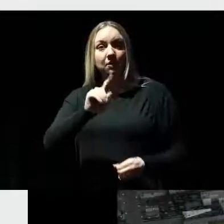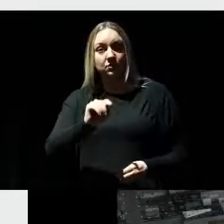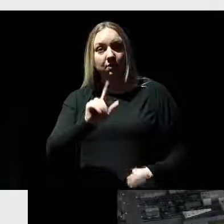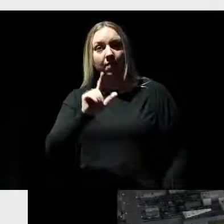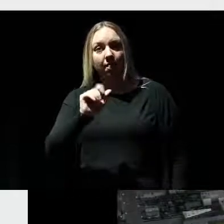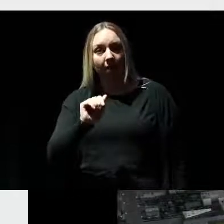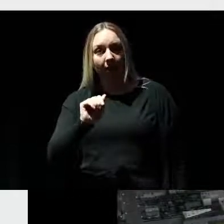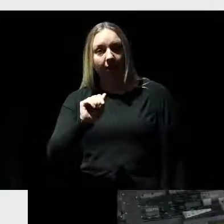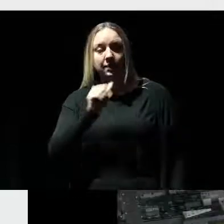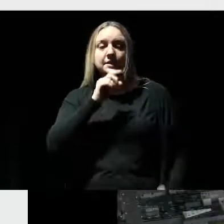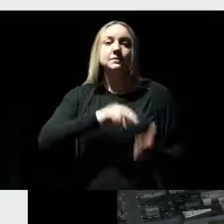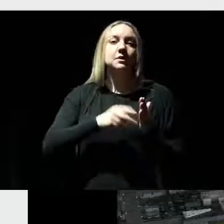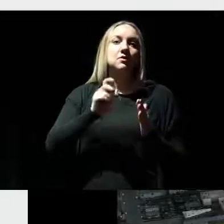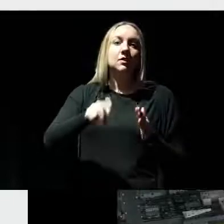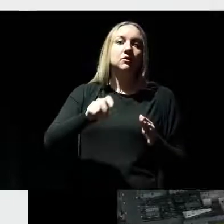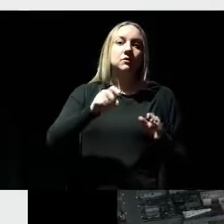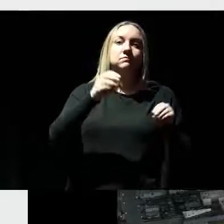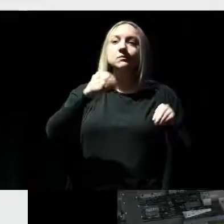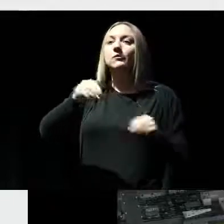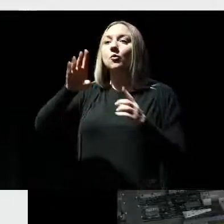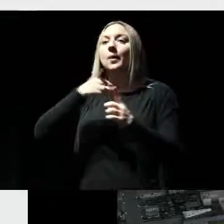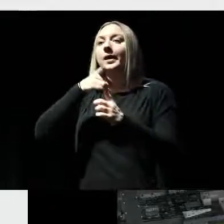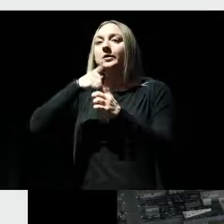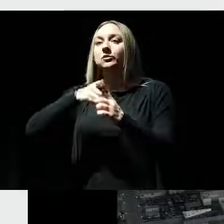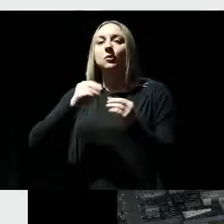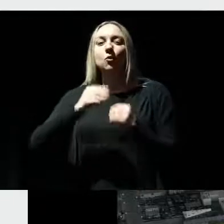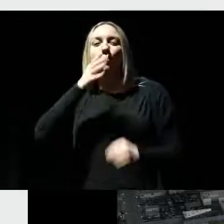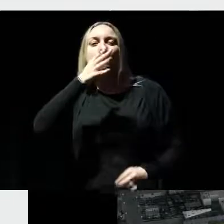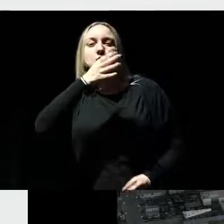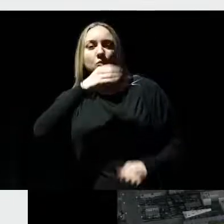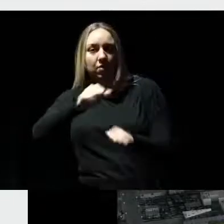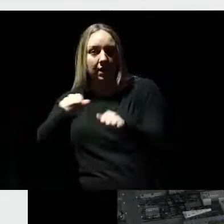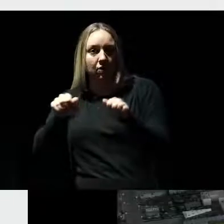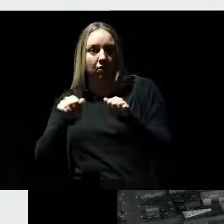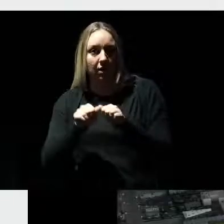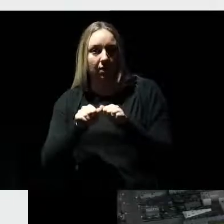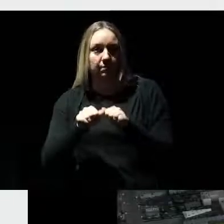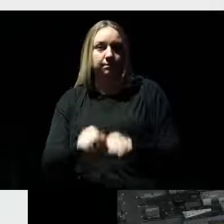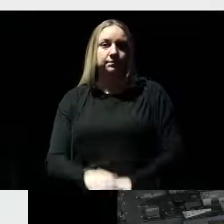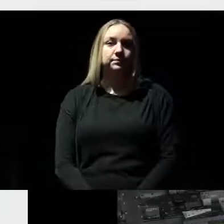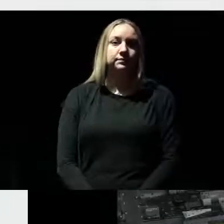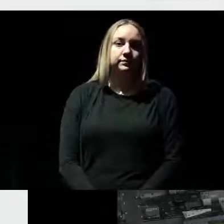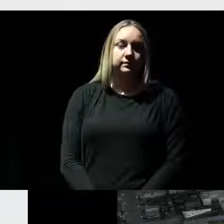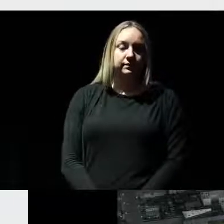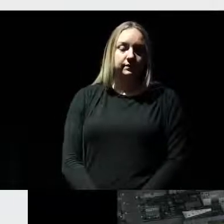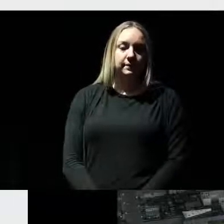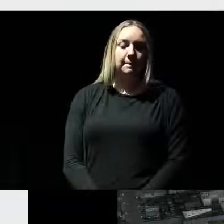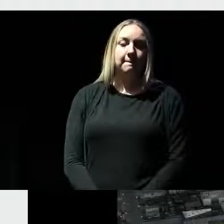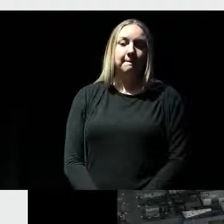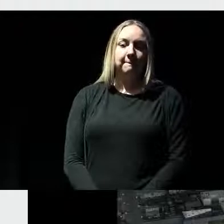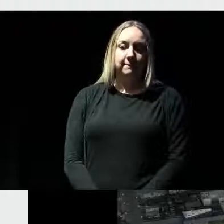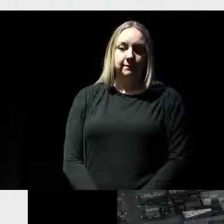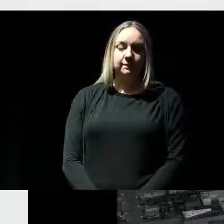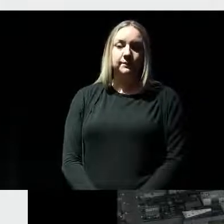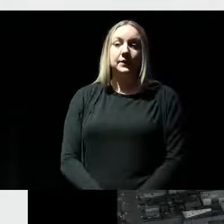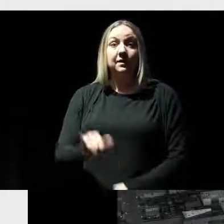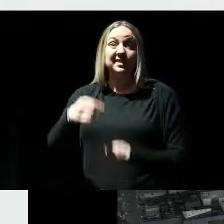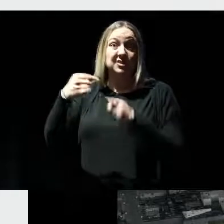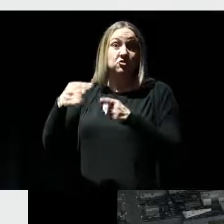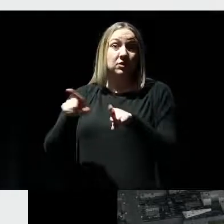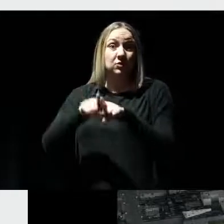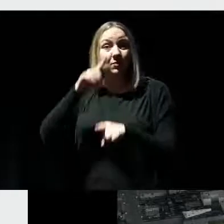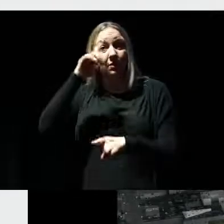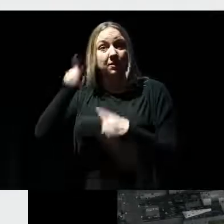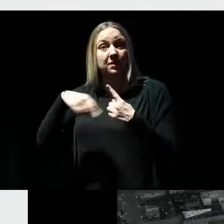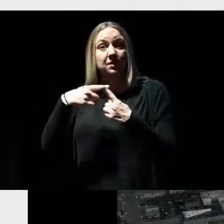move to farther and farther flung districts, which puts more and more pressure on them being able to get to their work or see their